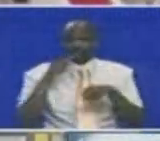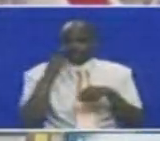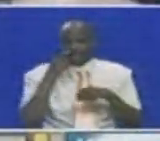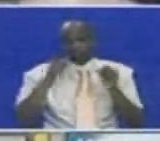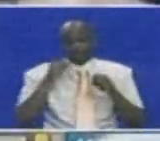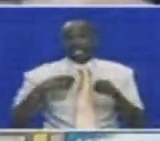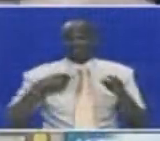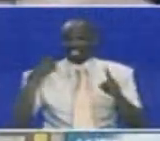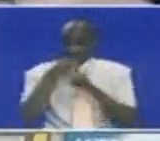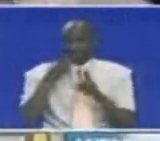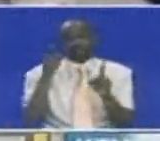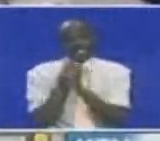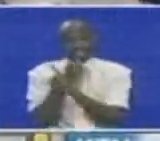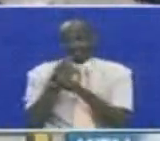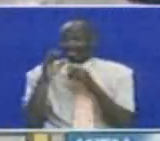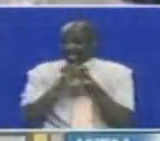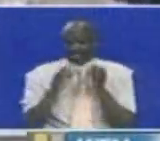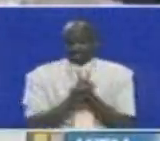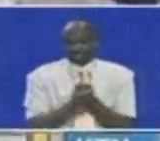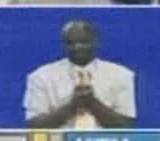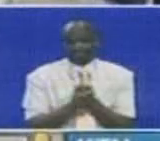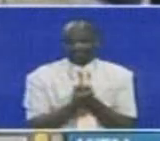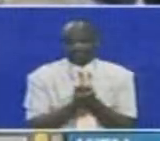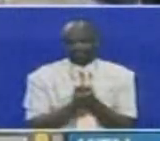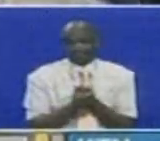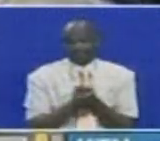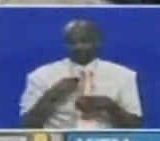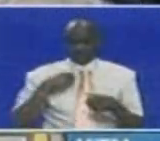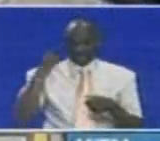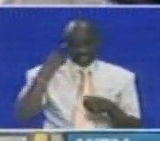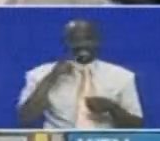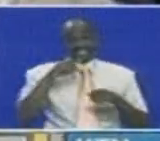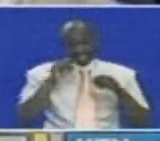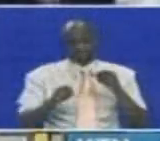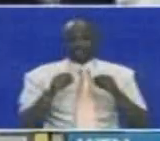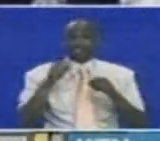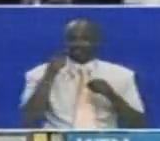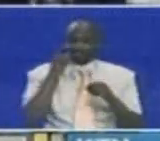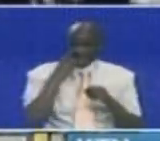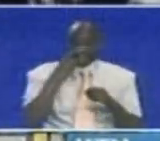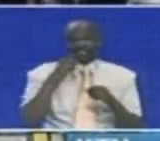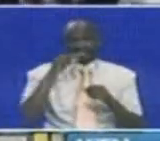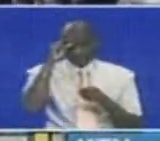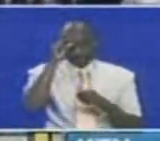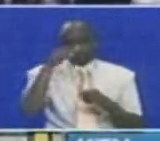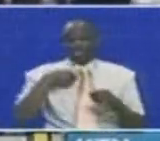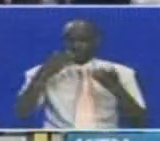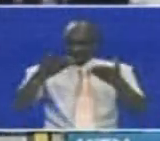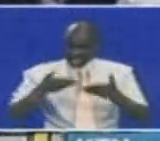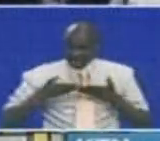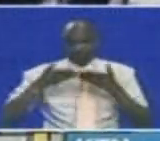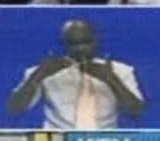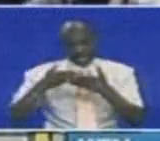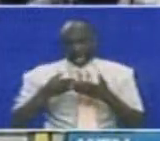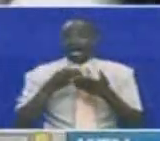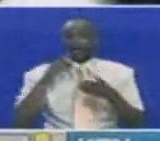the East African community. So really, the Republic of South Sudan and the government of South Sudan will welcome and will work together